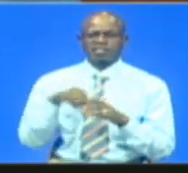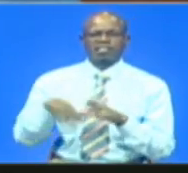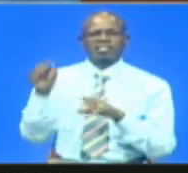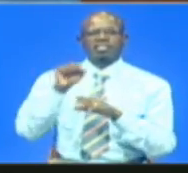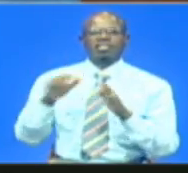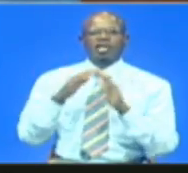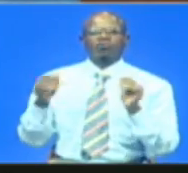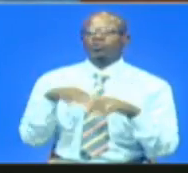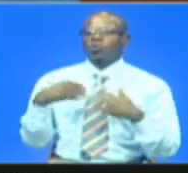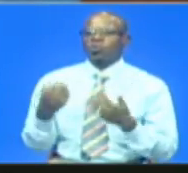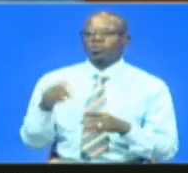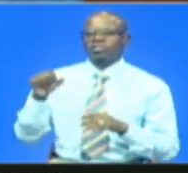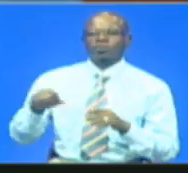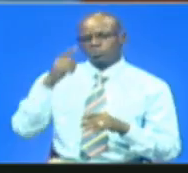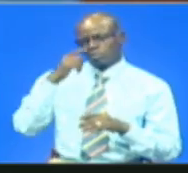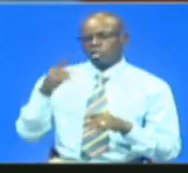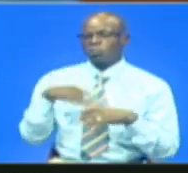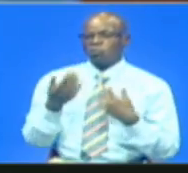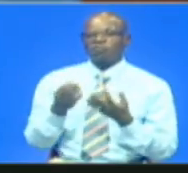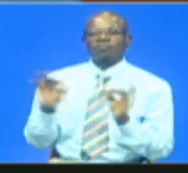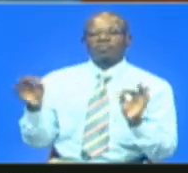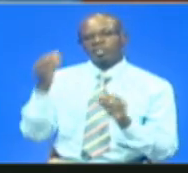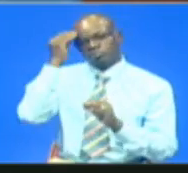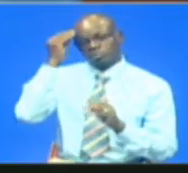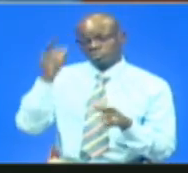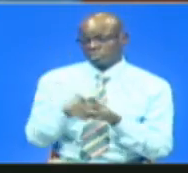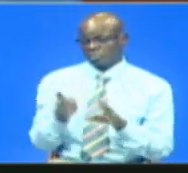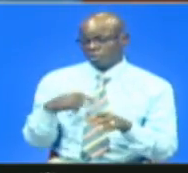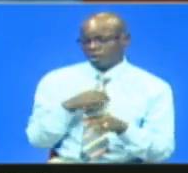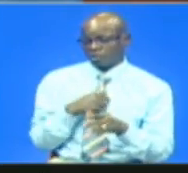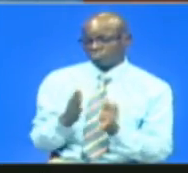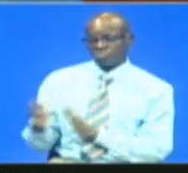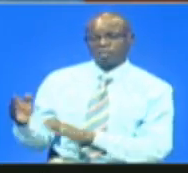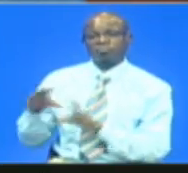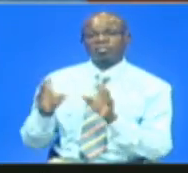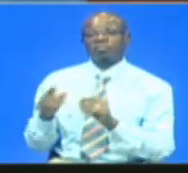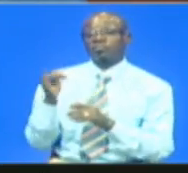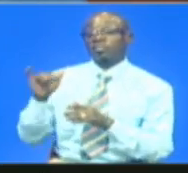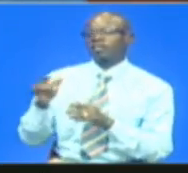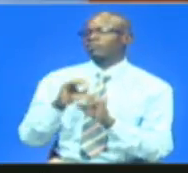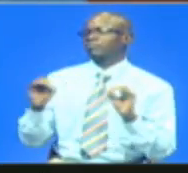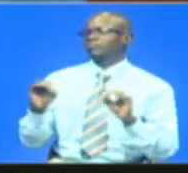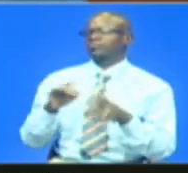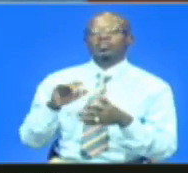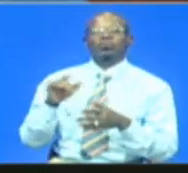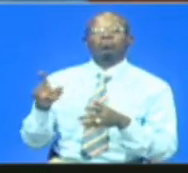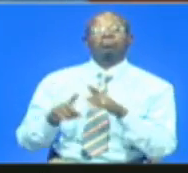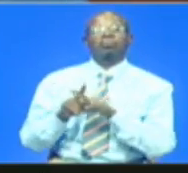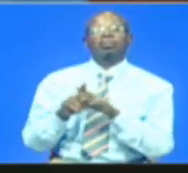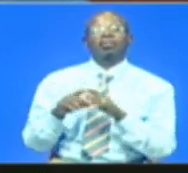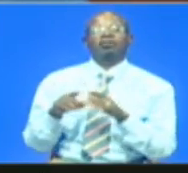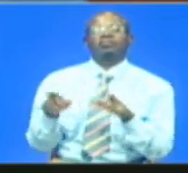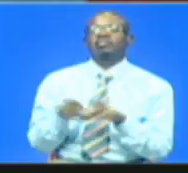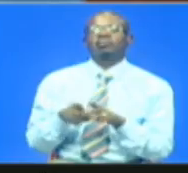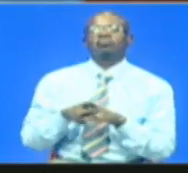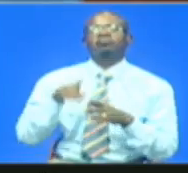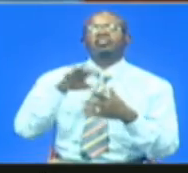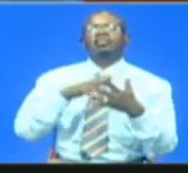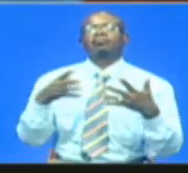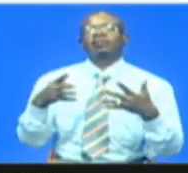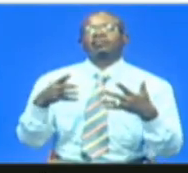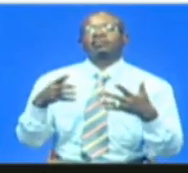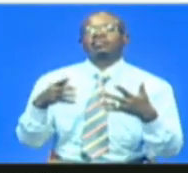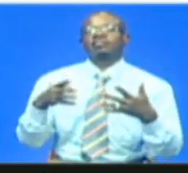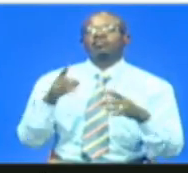education. We didn't have any budget for that. It is only appearing as a temperate misuse